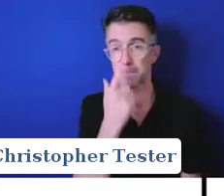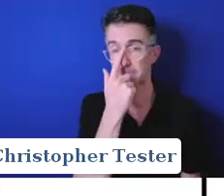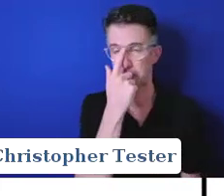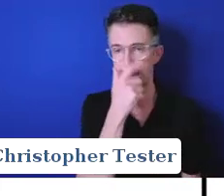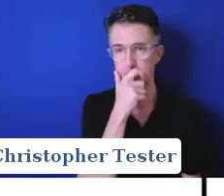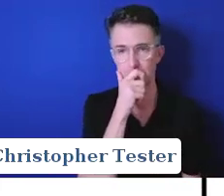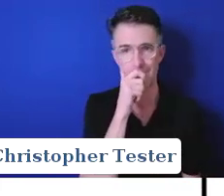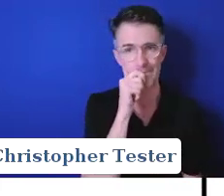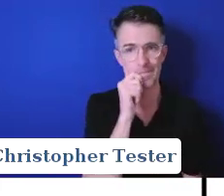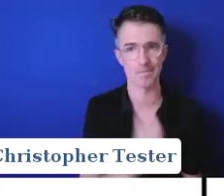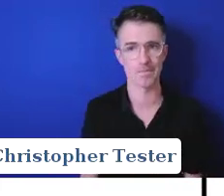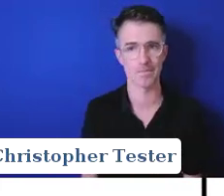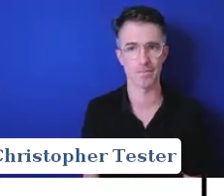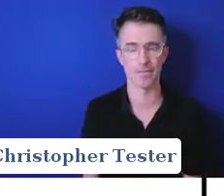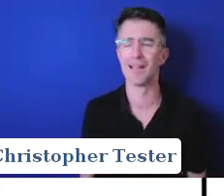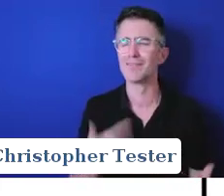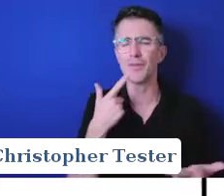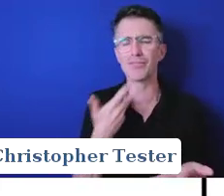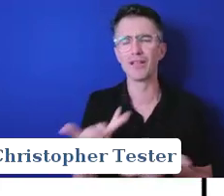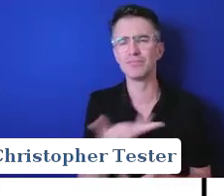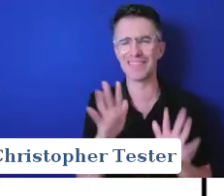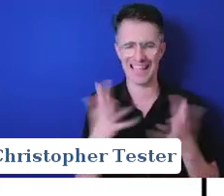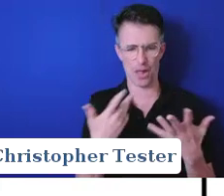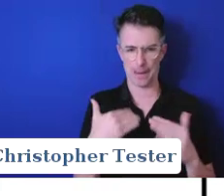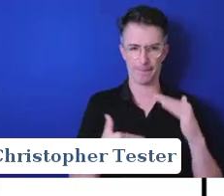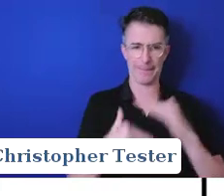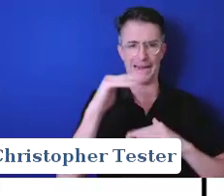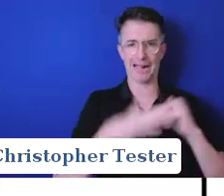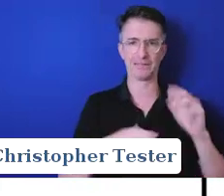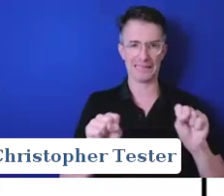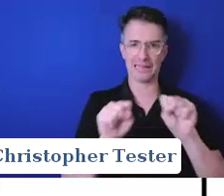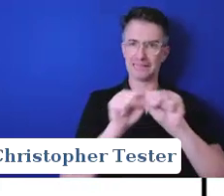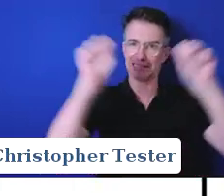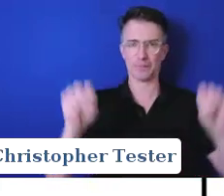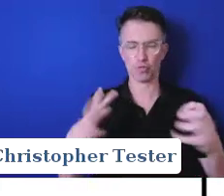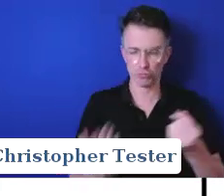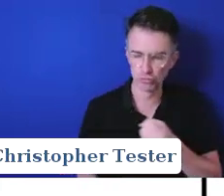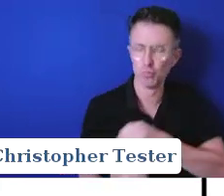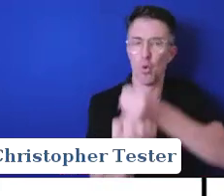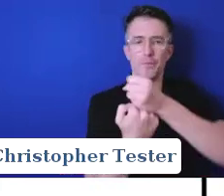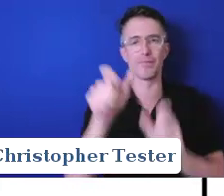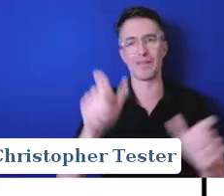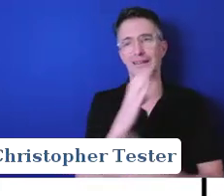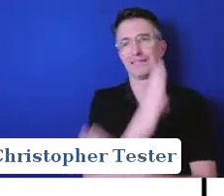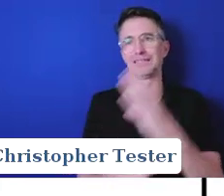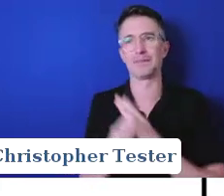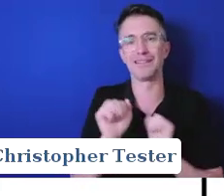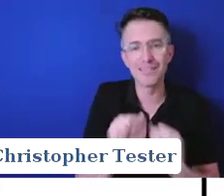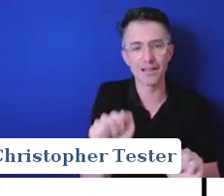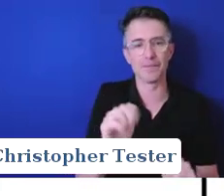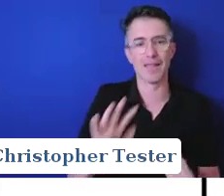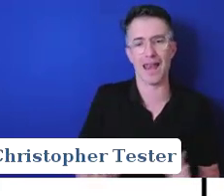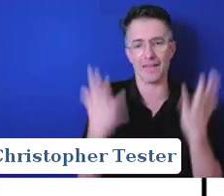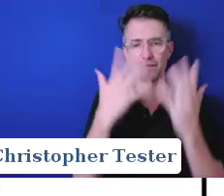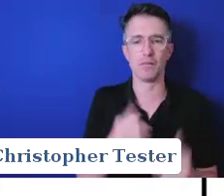they are coming as a part of the launching process for the joint guidance on this towards disability inclusive social